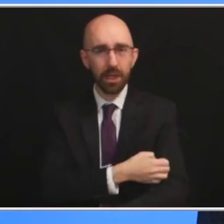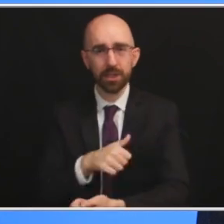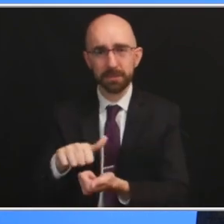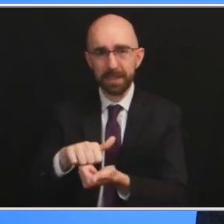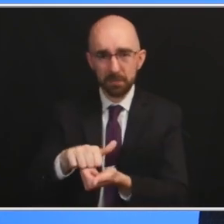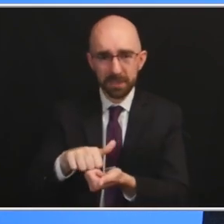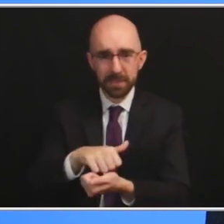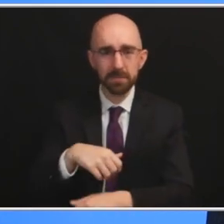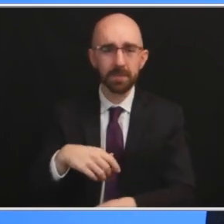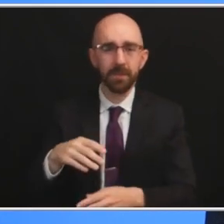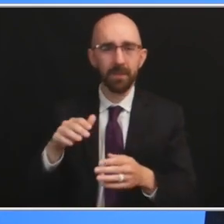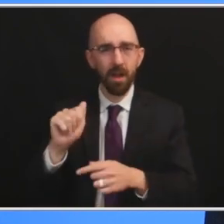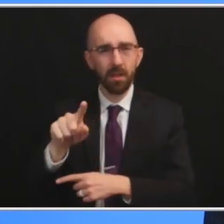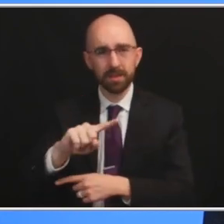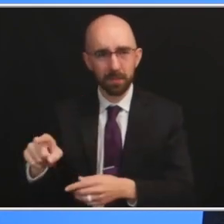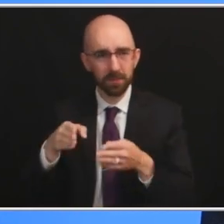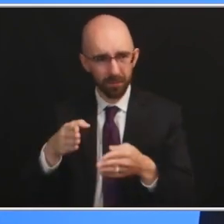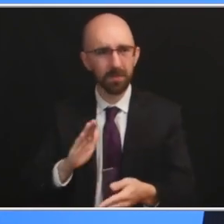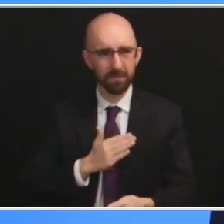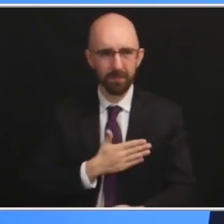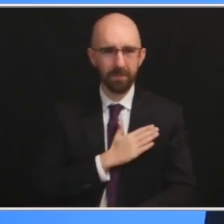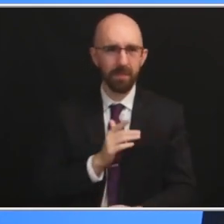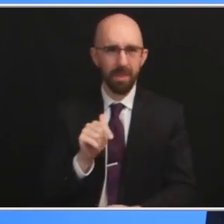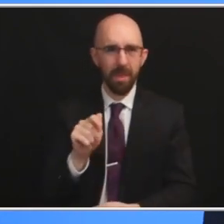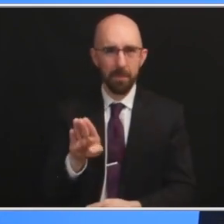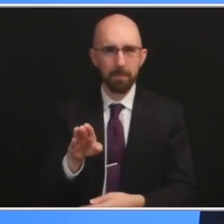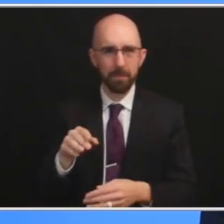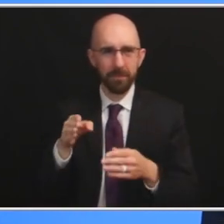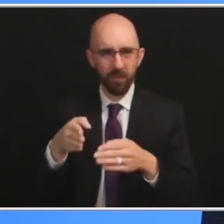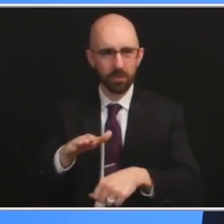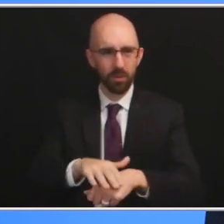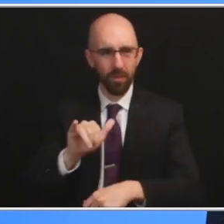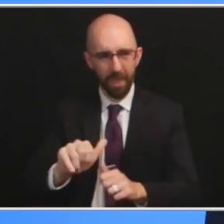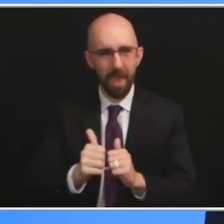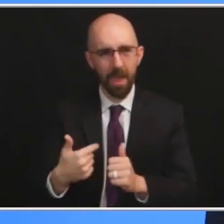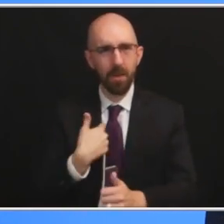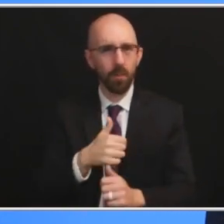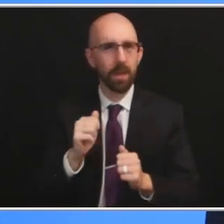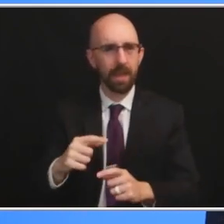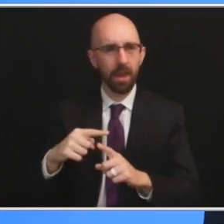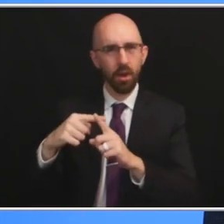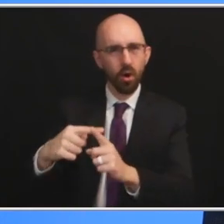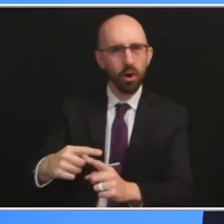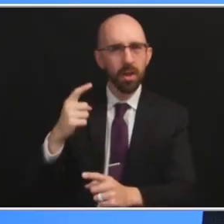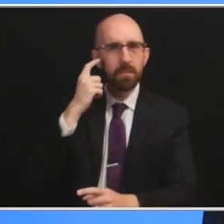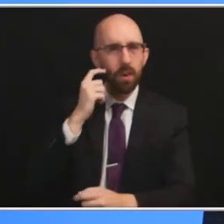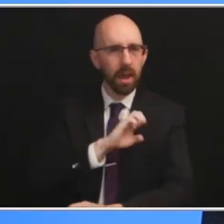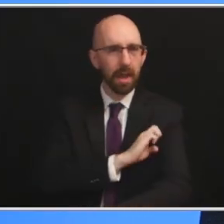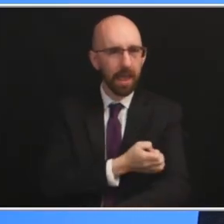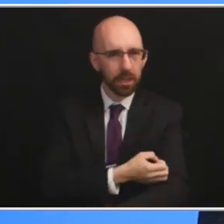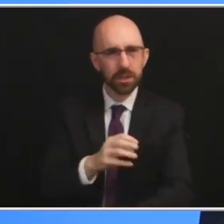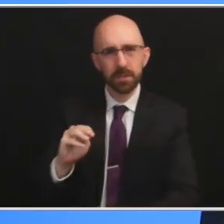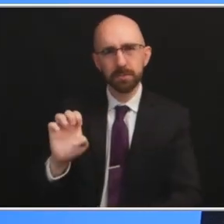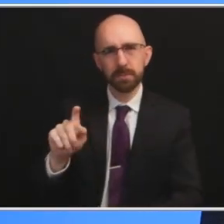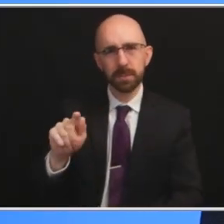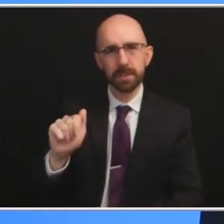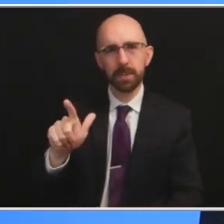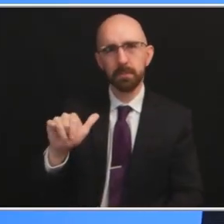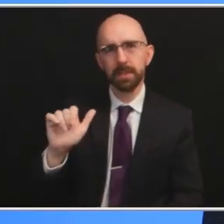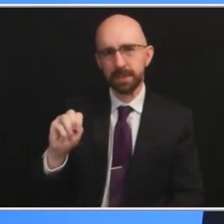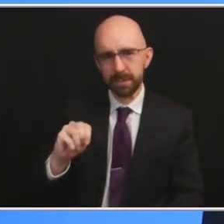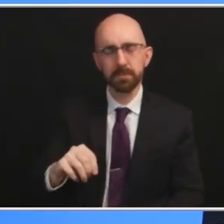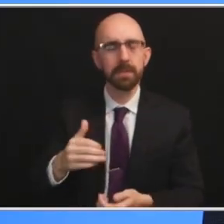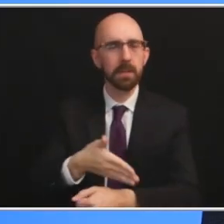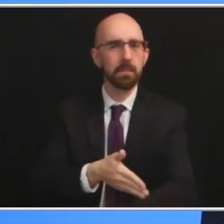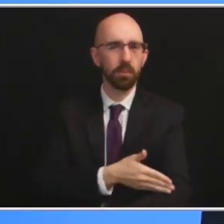And that's what my lab does, is looks at how we can target brain energy metabolism and improve it. And